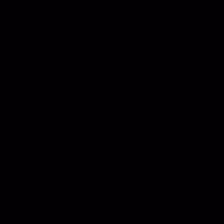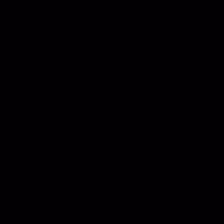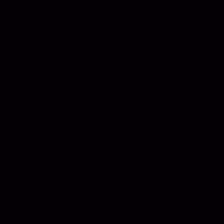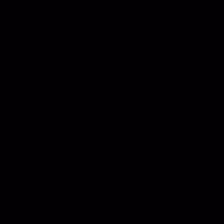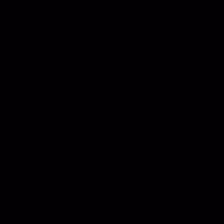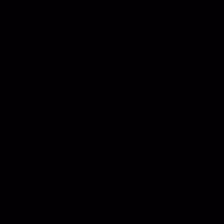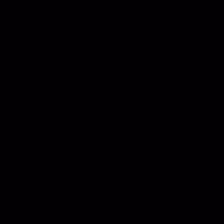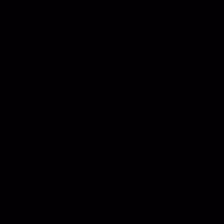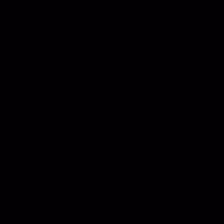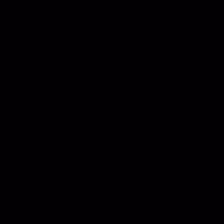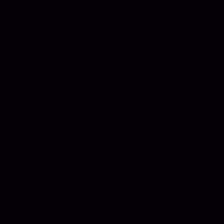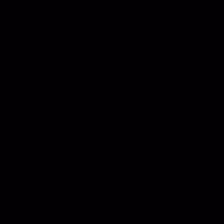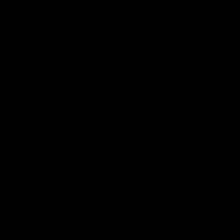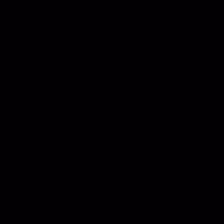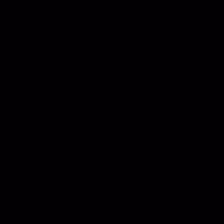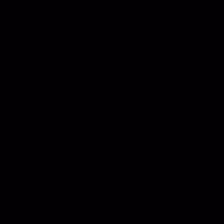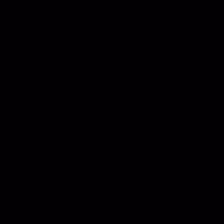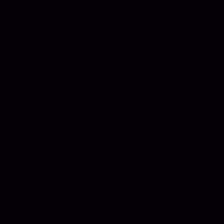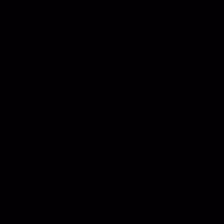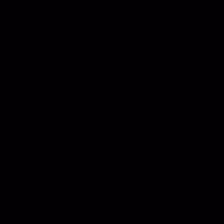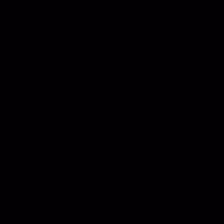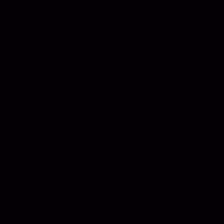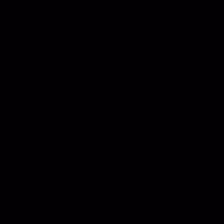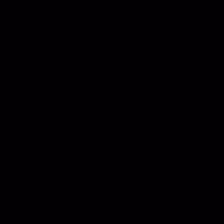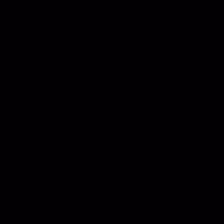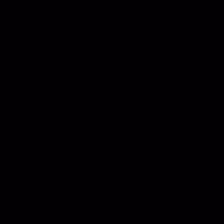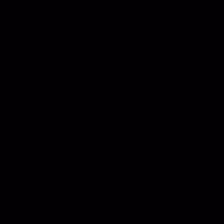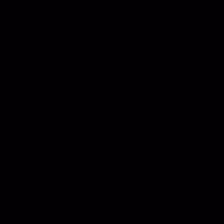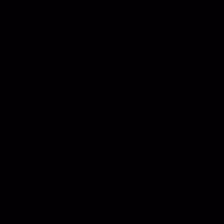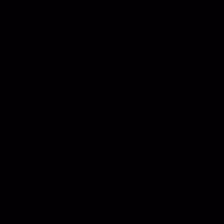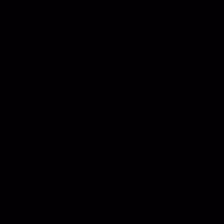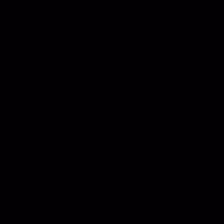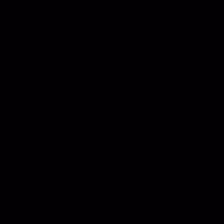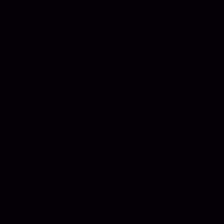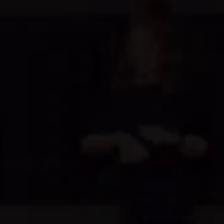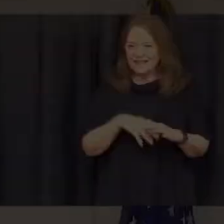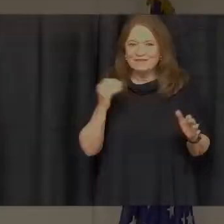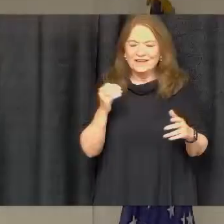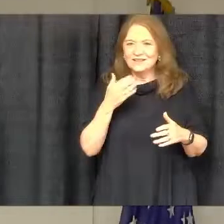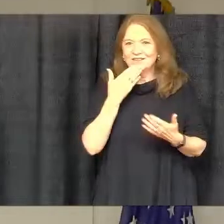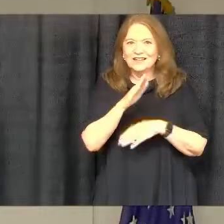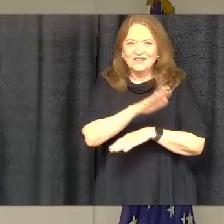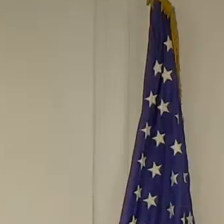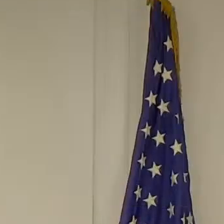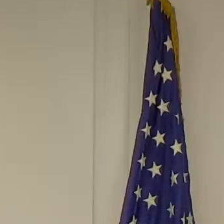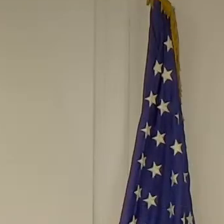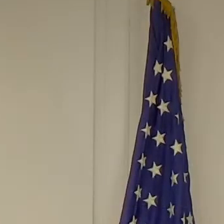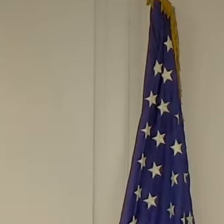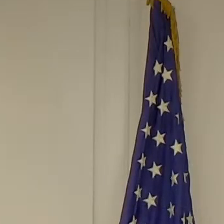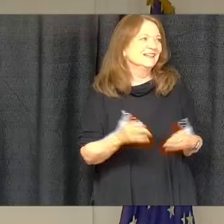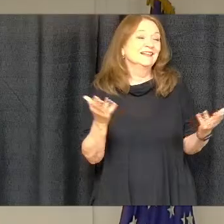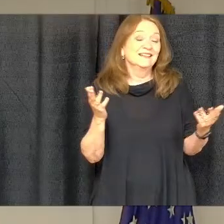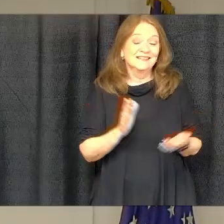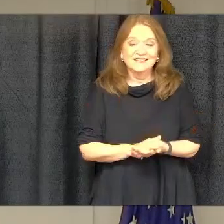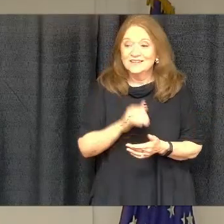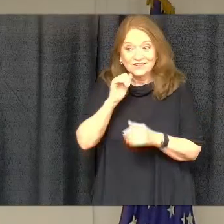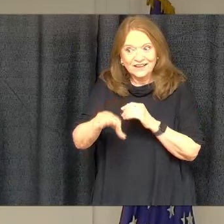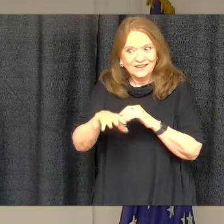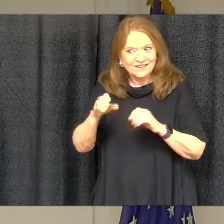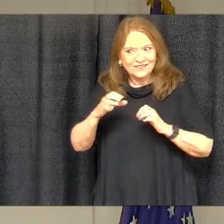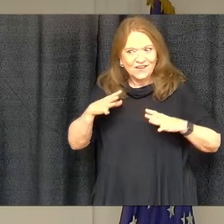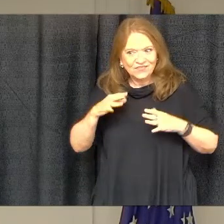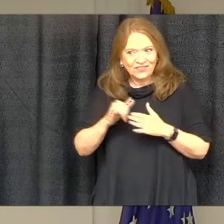Citizens arrest, citizens arrest. All right, well, good afternoon, everybody. Well, yeah, you're not getting out that easy.